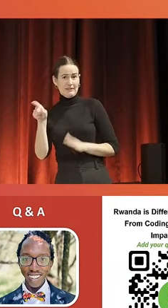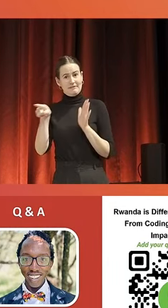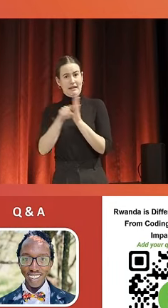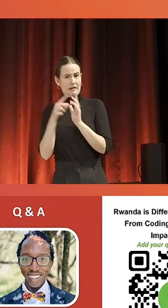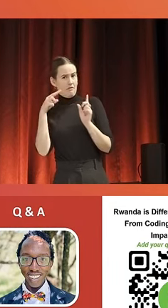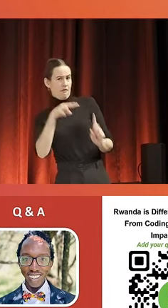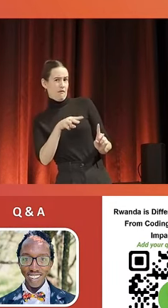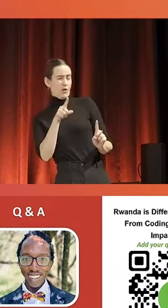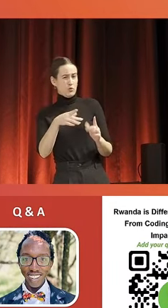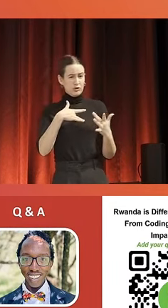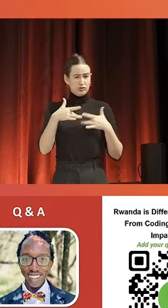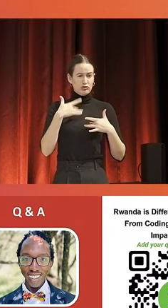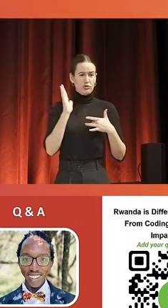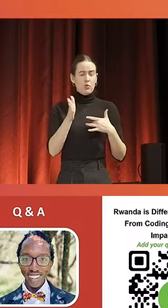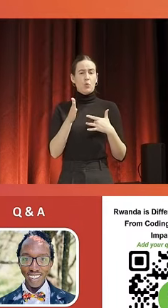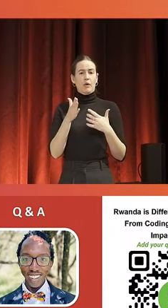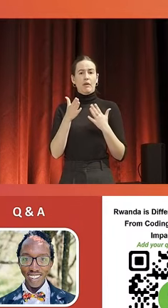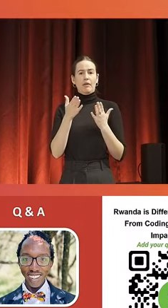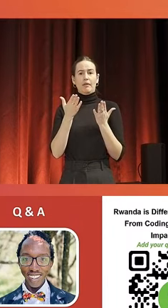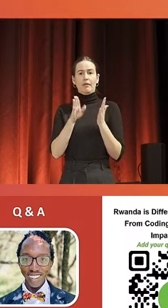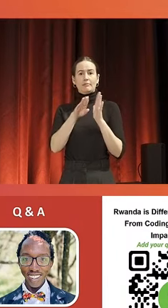behind?